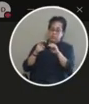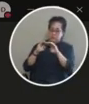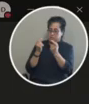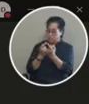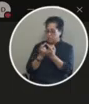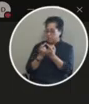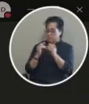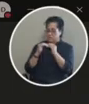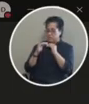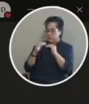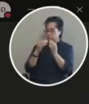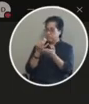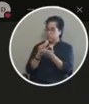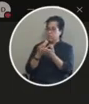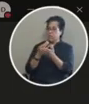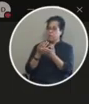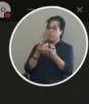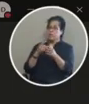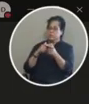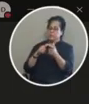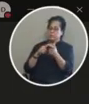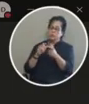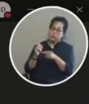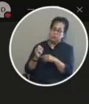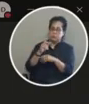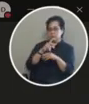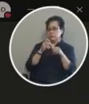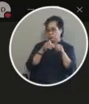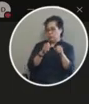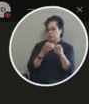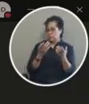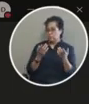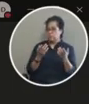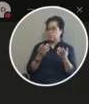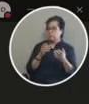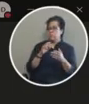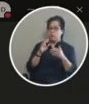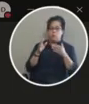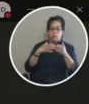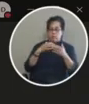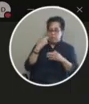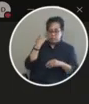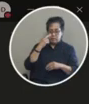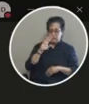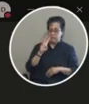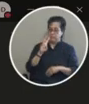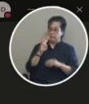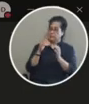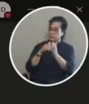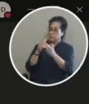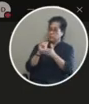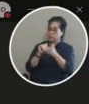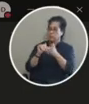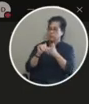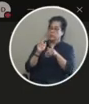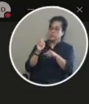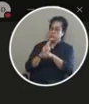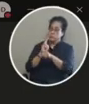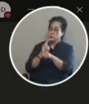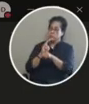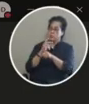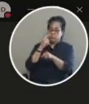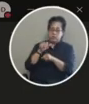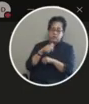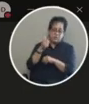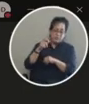the stabilization fund, then we'll go right back to those streets. If for whatever reason the $6 million gets used